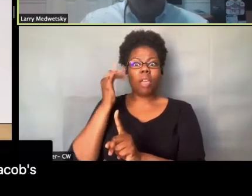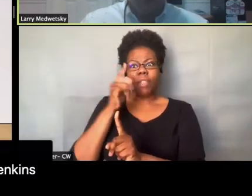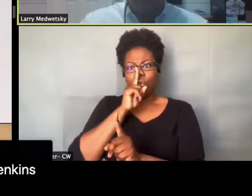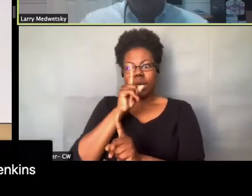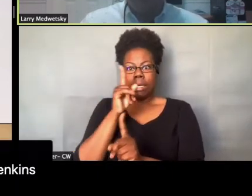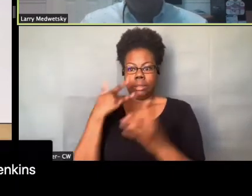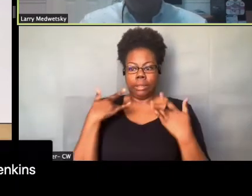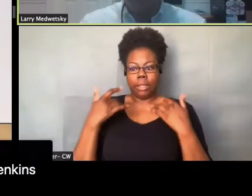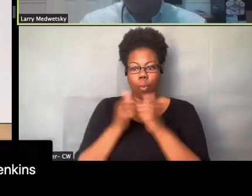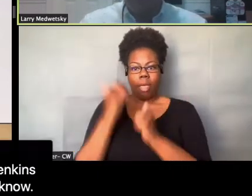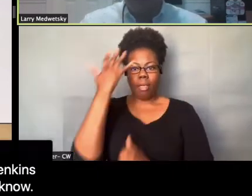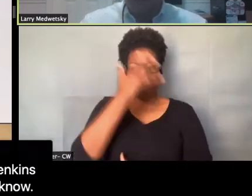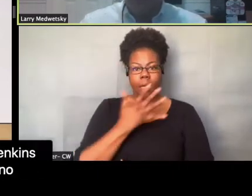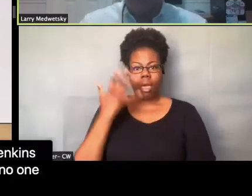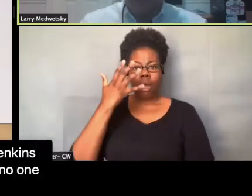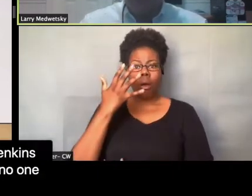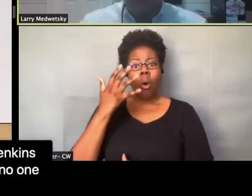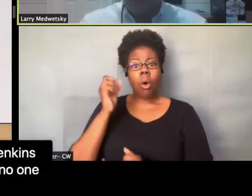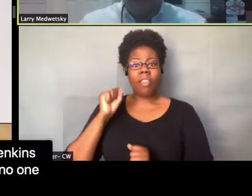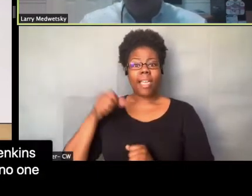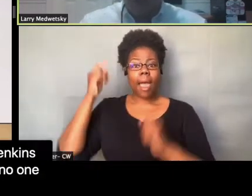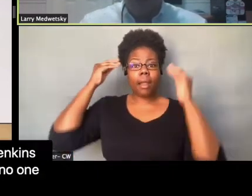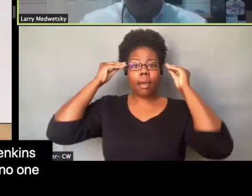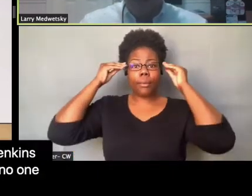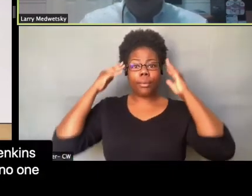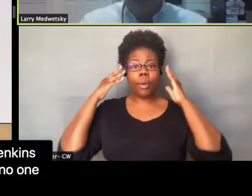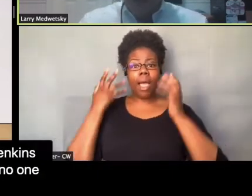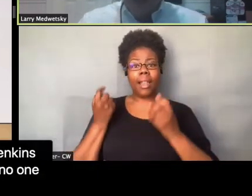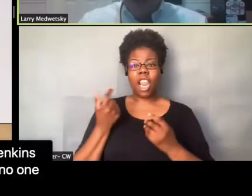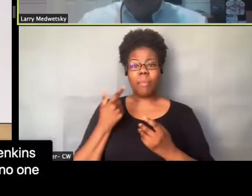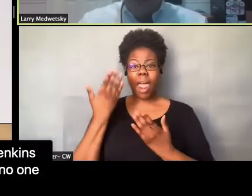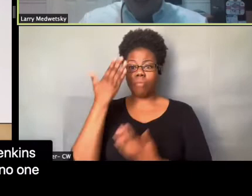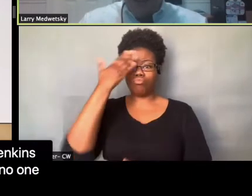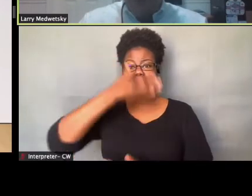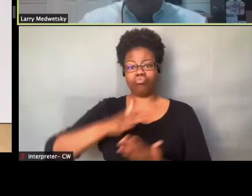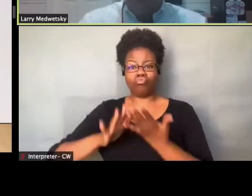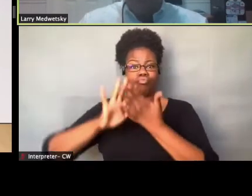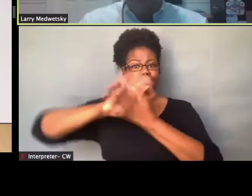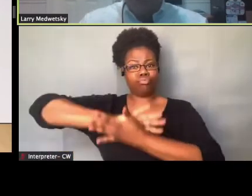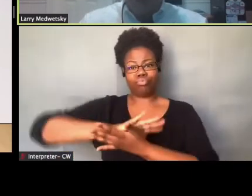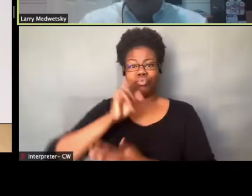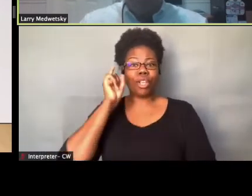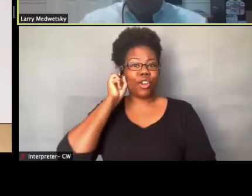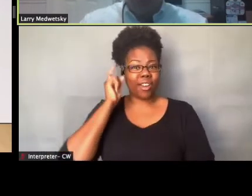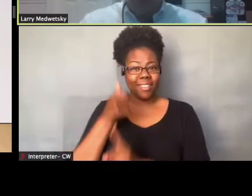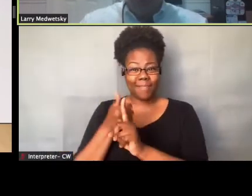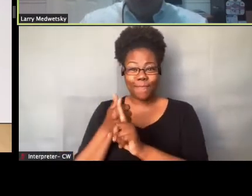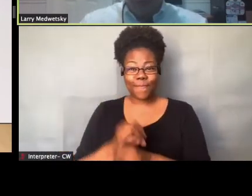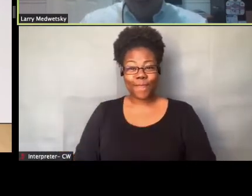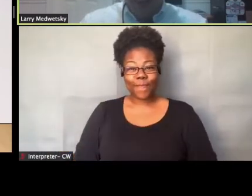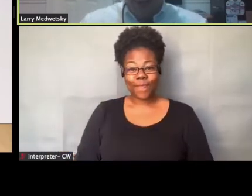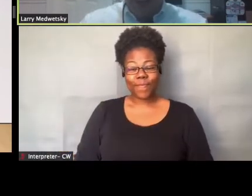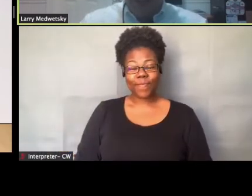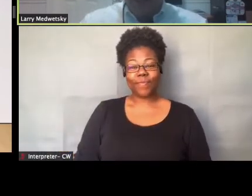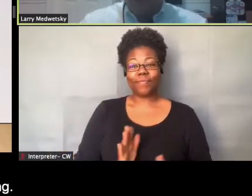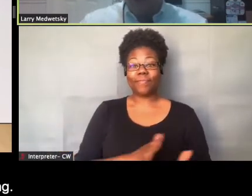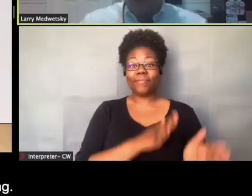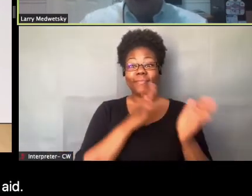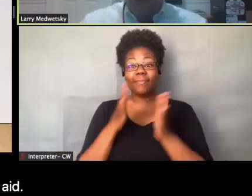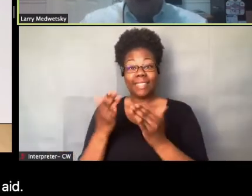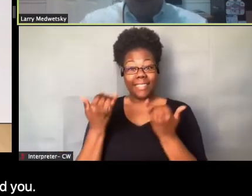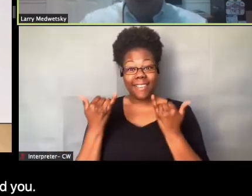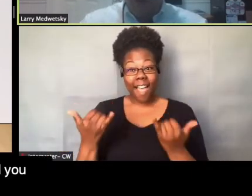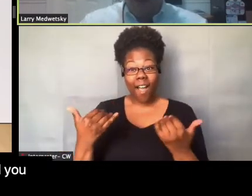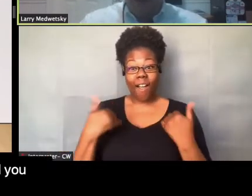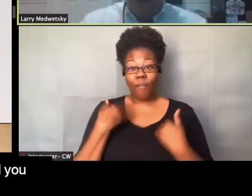bit longer, and then no one would see the hearing aid if that was an issue. And then we now have Bluetooth hearing aids you